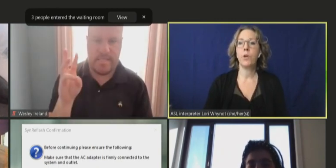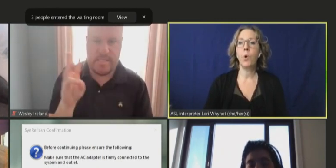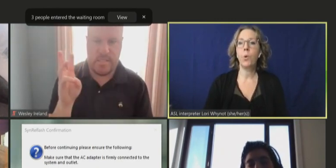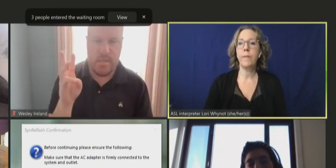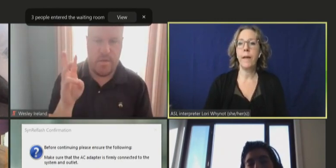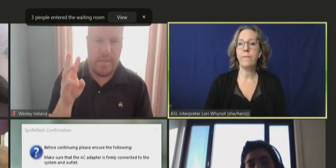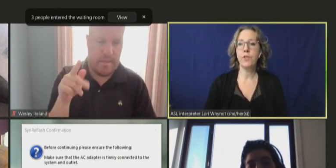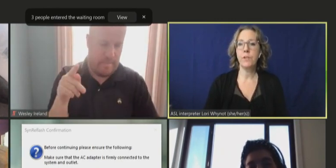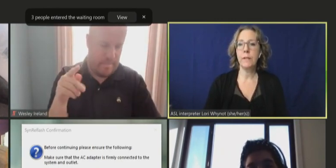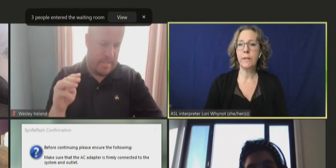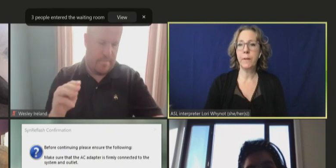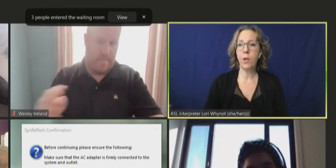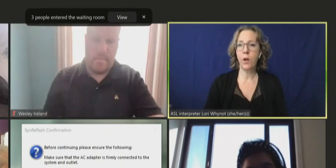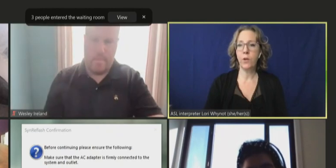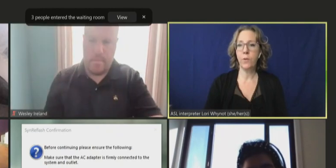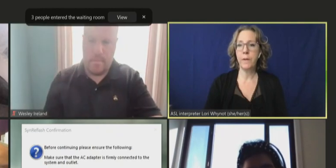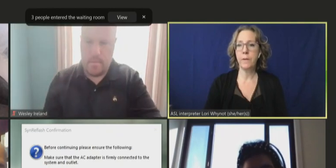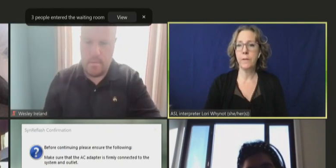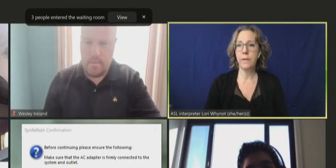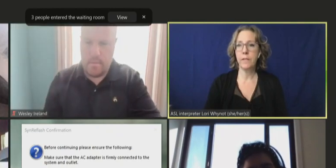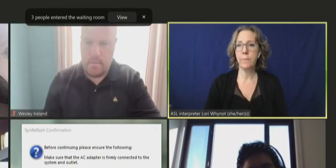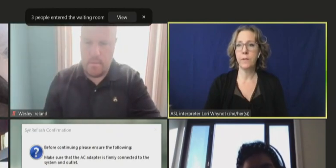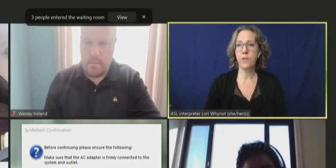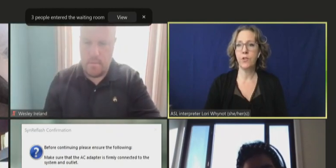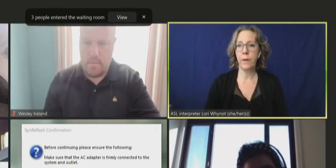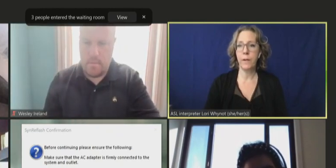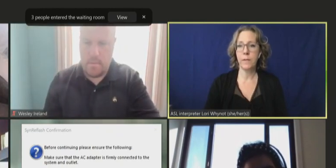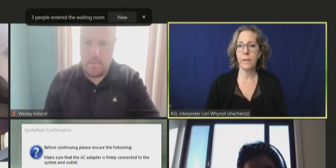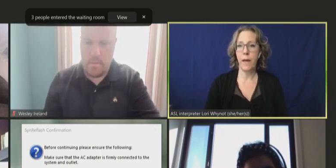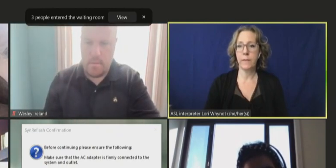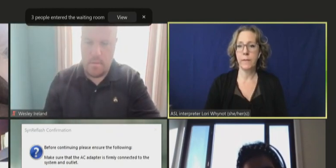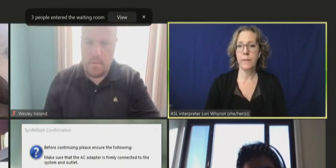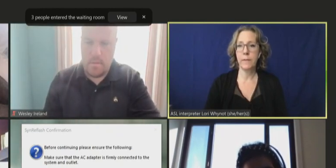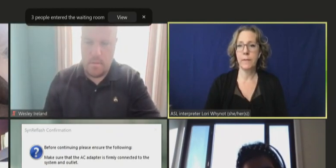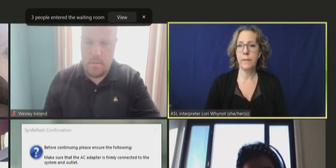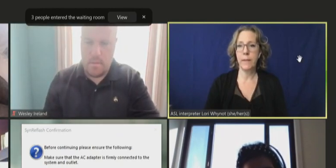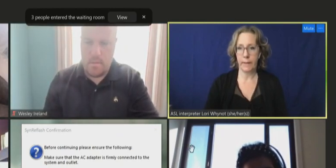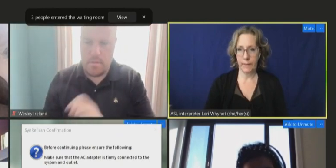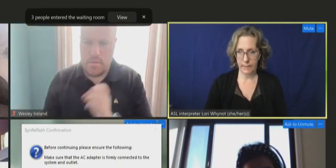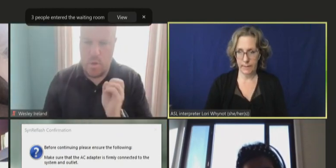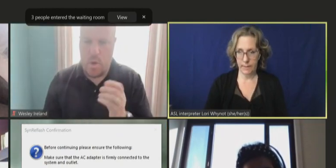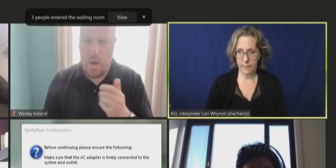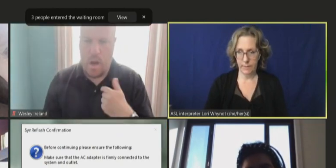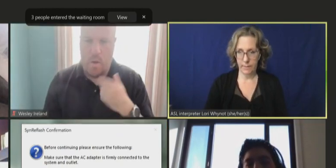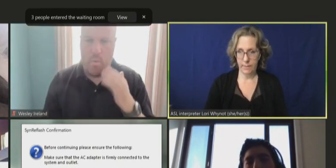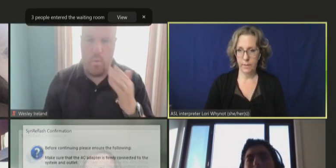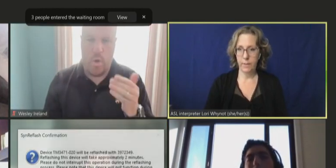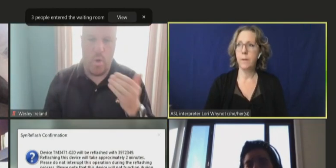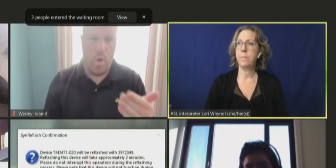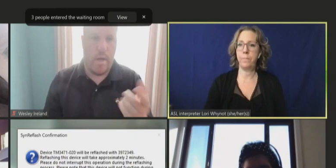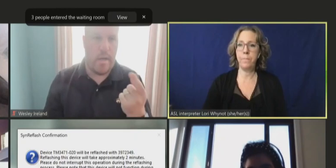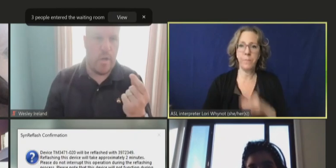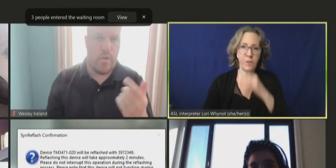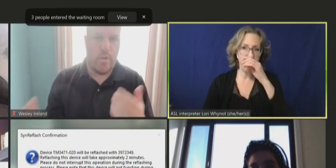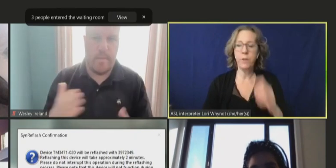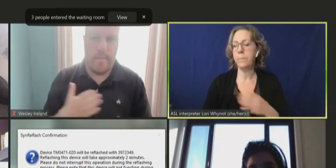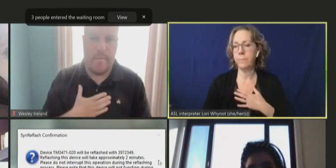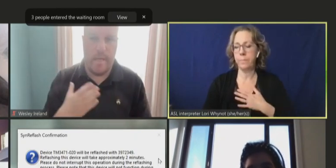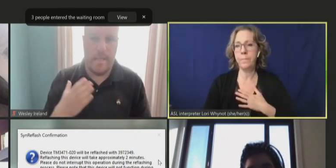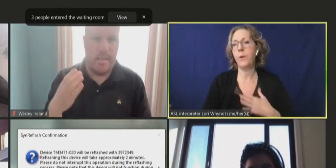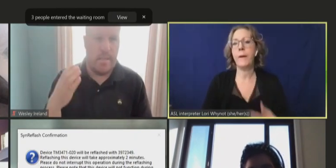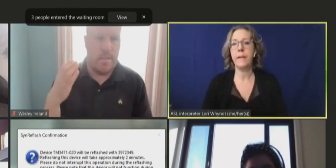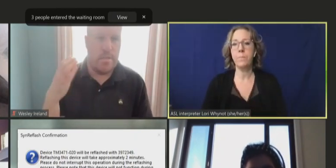but we're gonna hold that for just a little bit longer because they're expected to join us at 6:00. So I'm